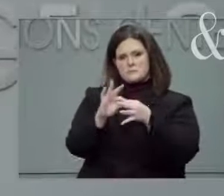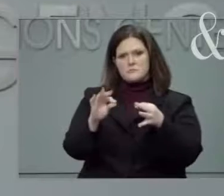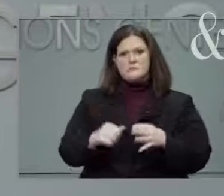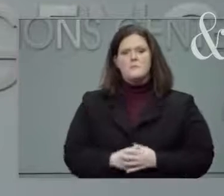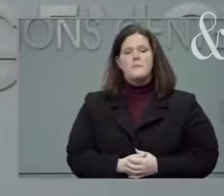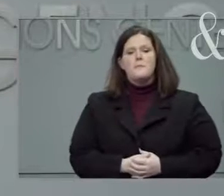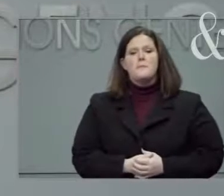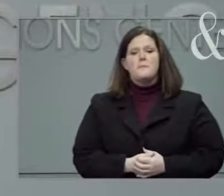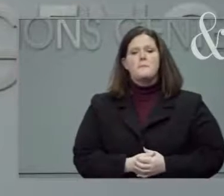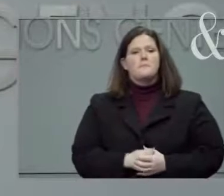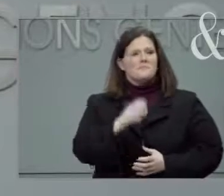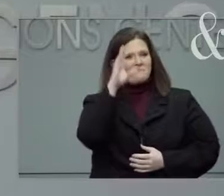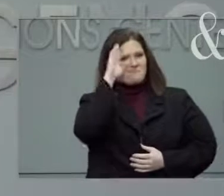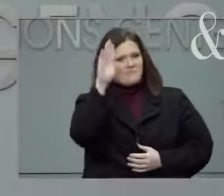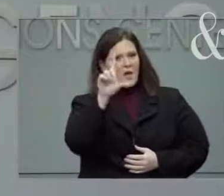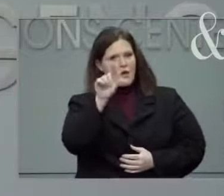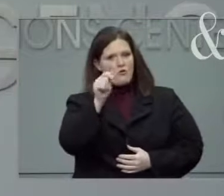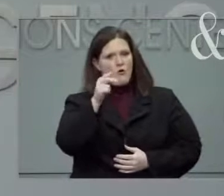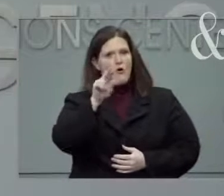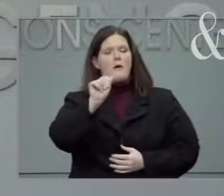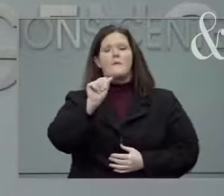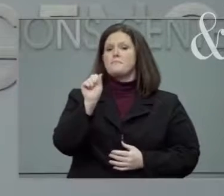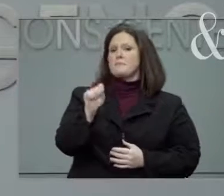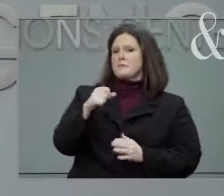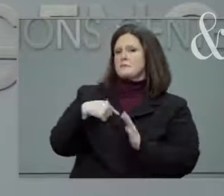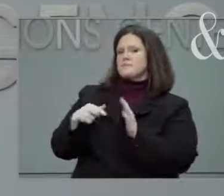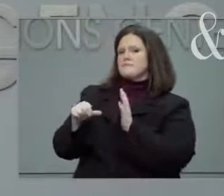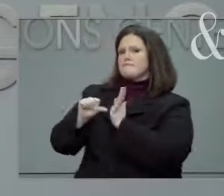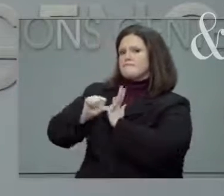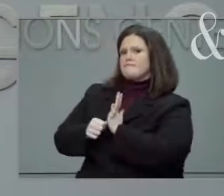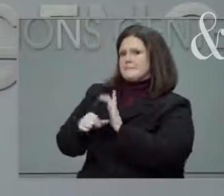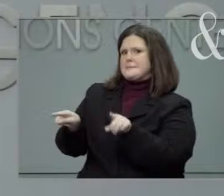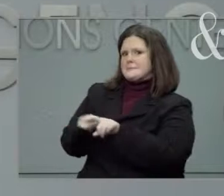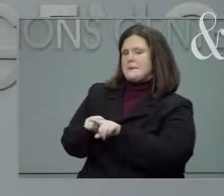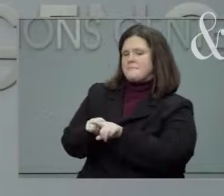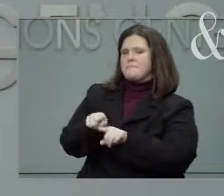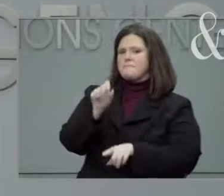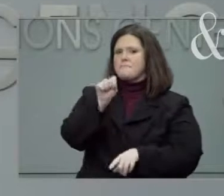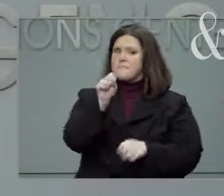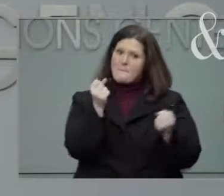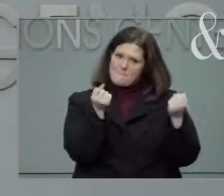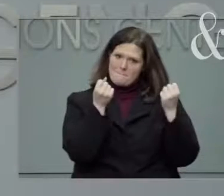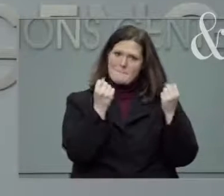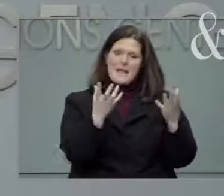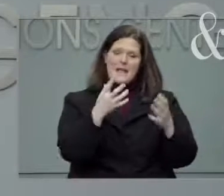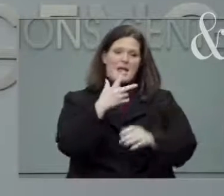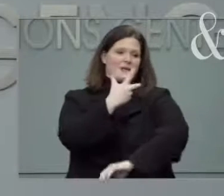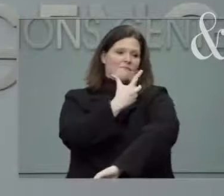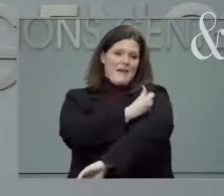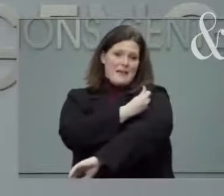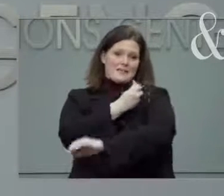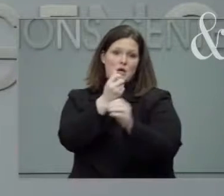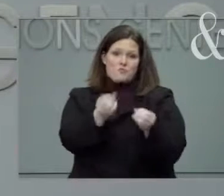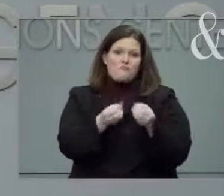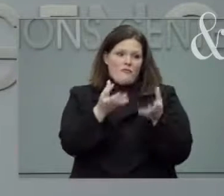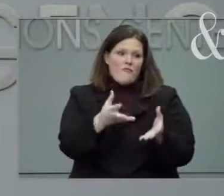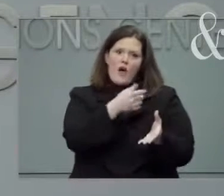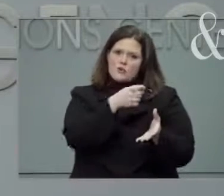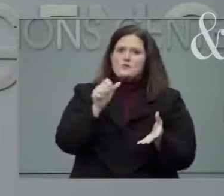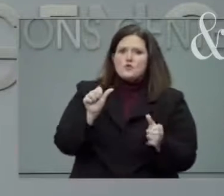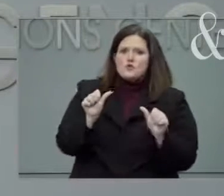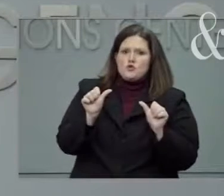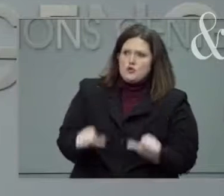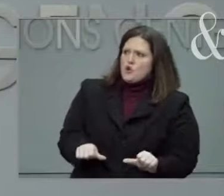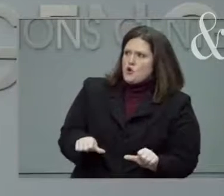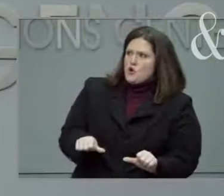Hi, Laura. I'll reiterate what the governor said, which is we recognize there are so many of our vaccine providers that could be administering more vaccine.